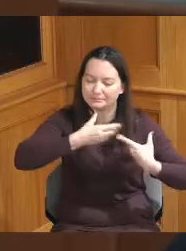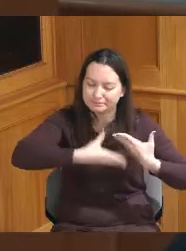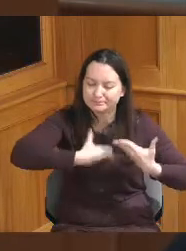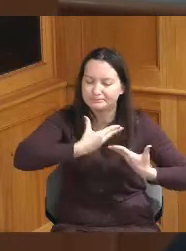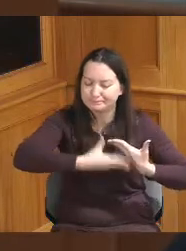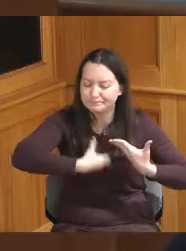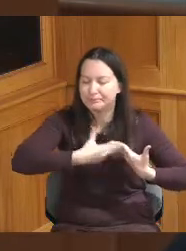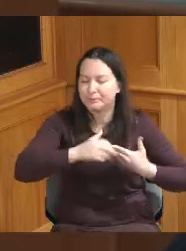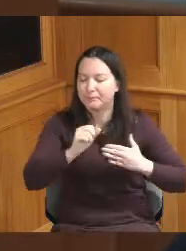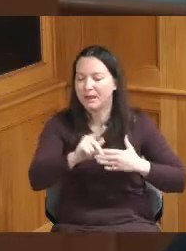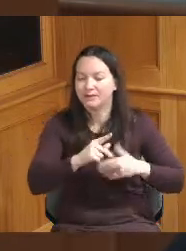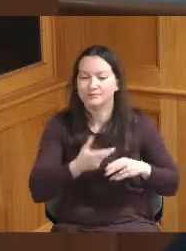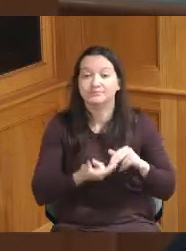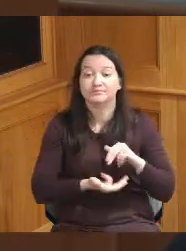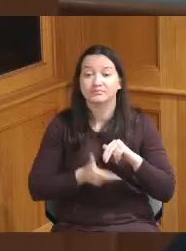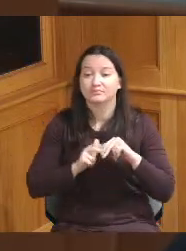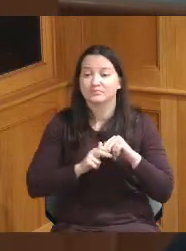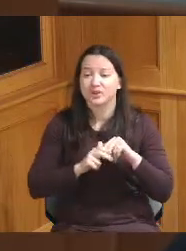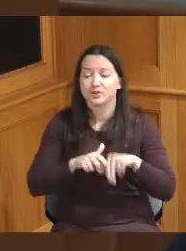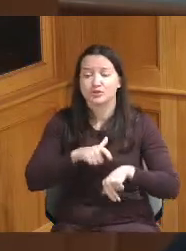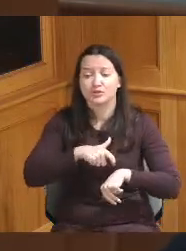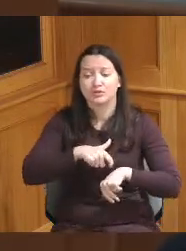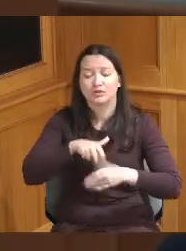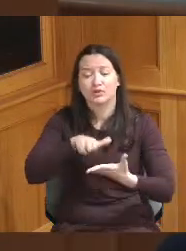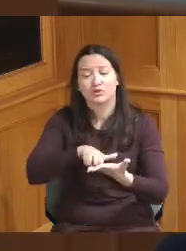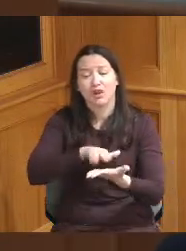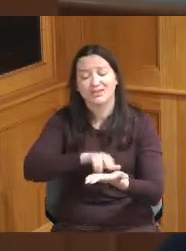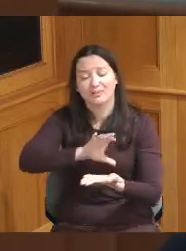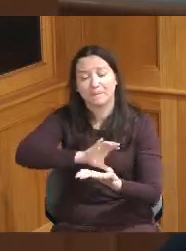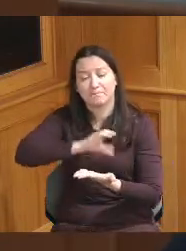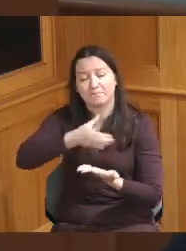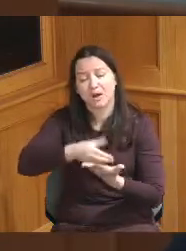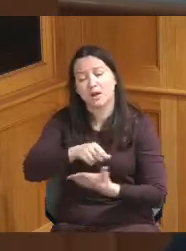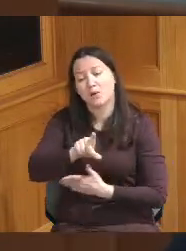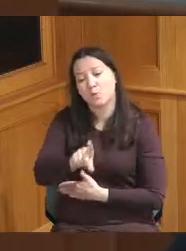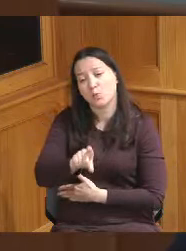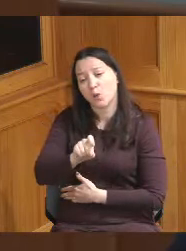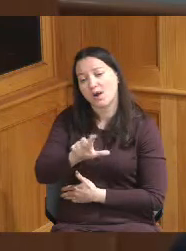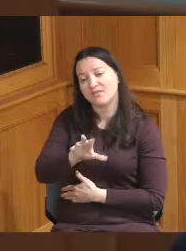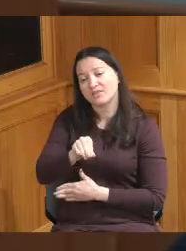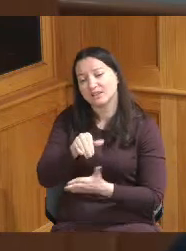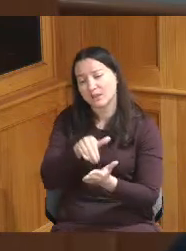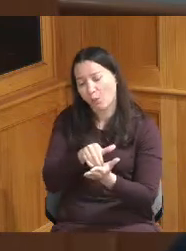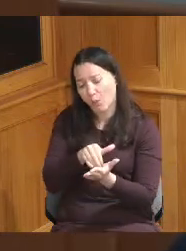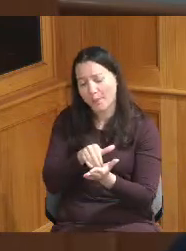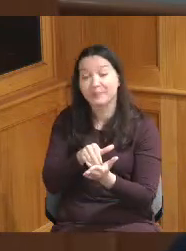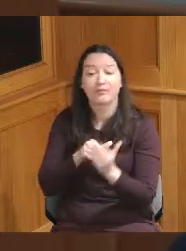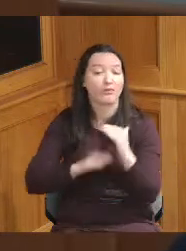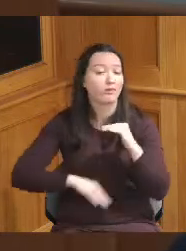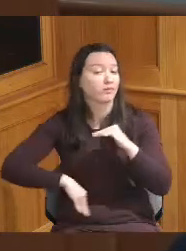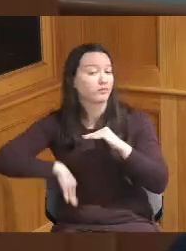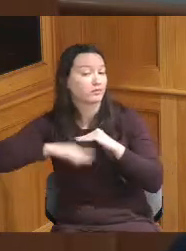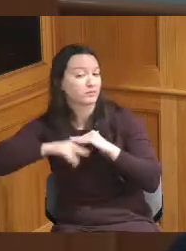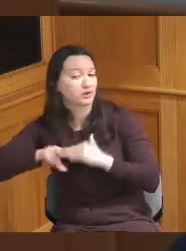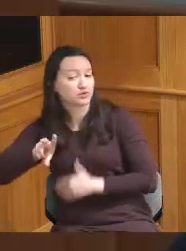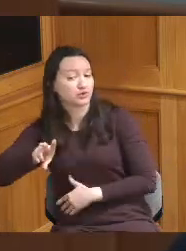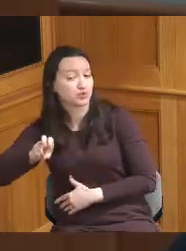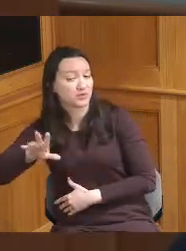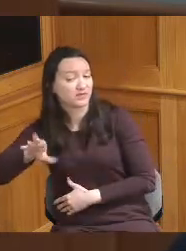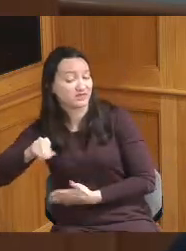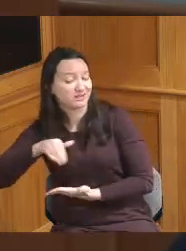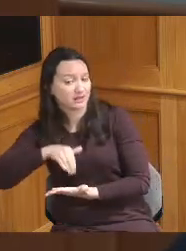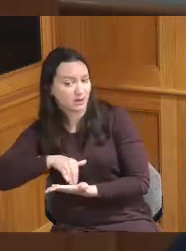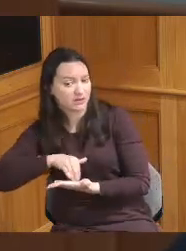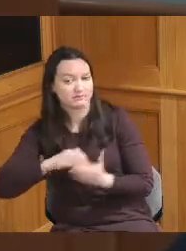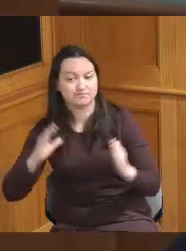So this will increase the current contract amount total right now at $150,000 up to $250,000, which